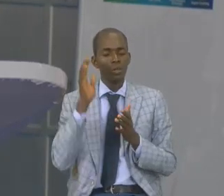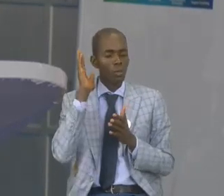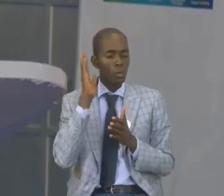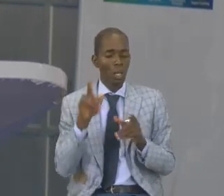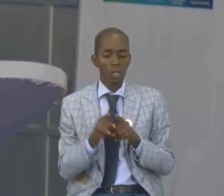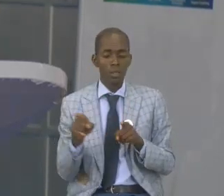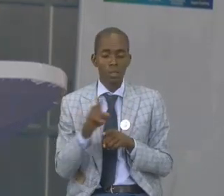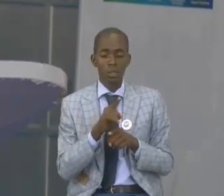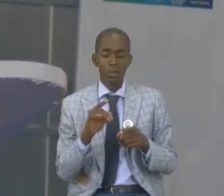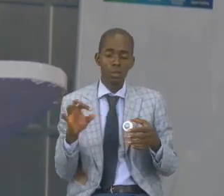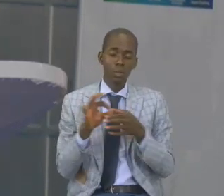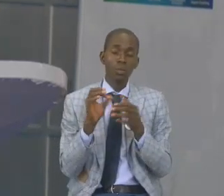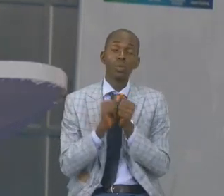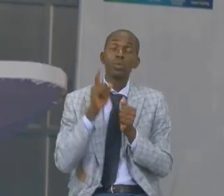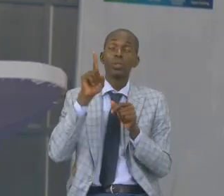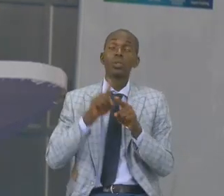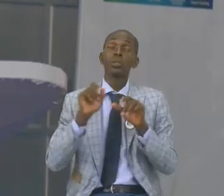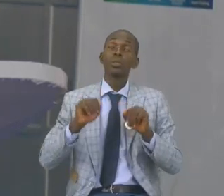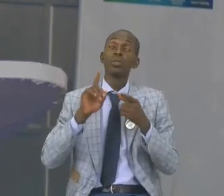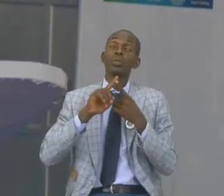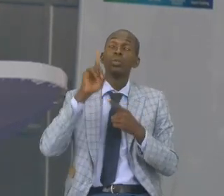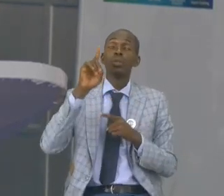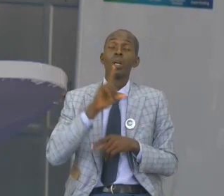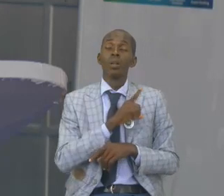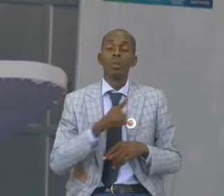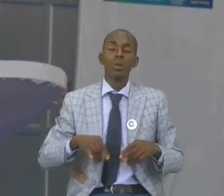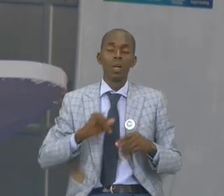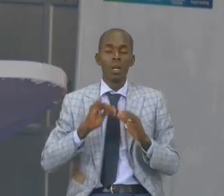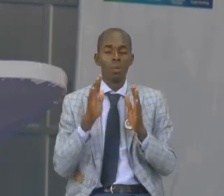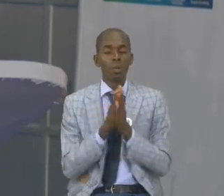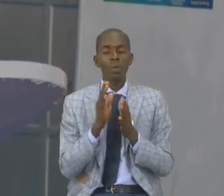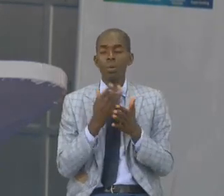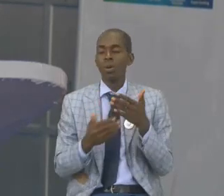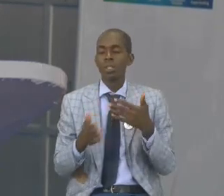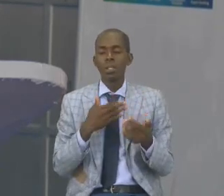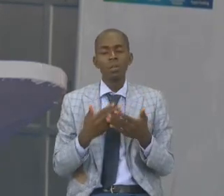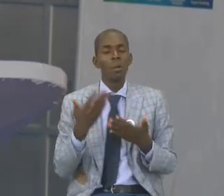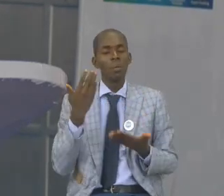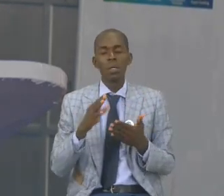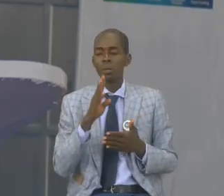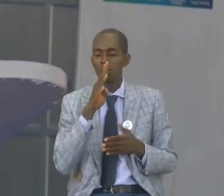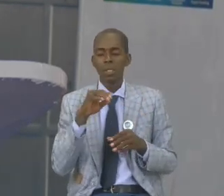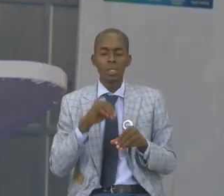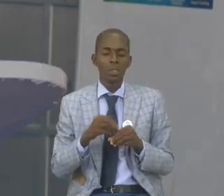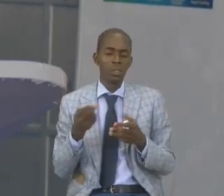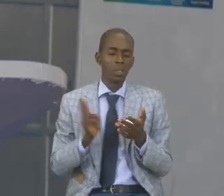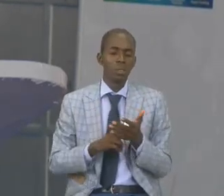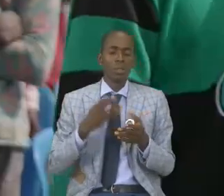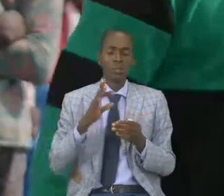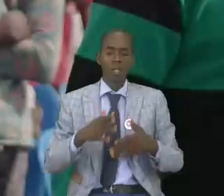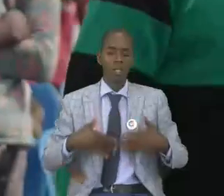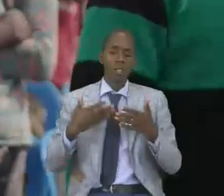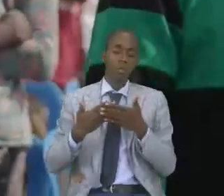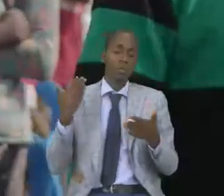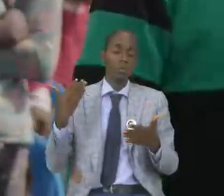they surrender their lives unto you. I pray, oh Lord, whatever have been the record of their life today, Calvary will wipe away in